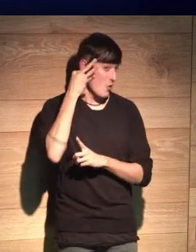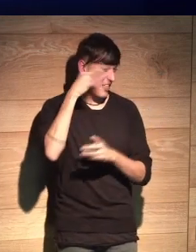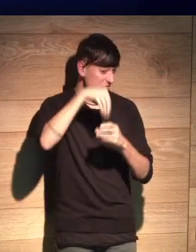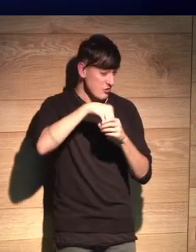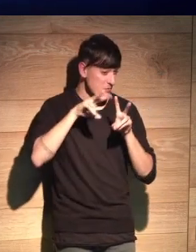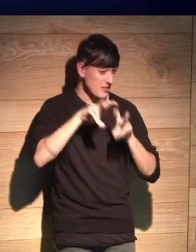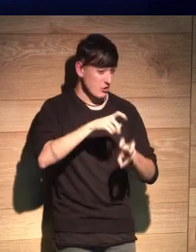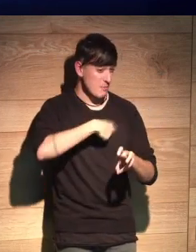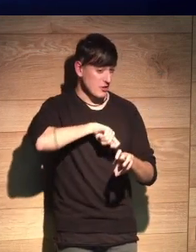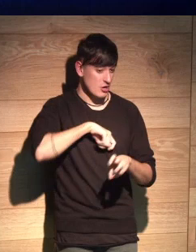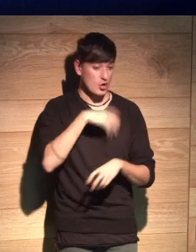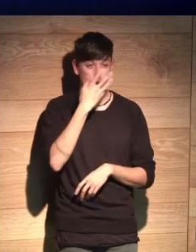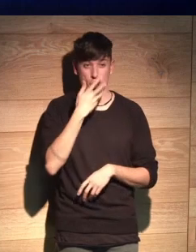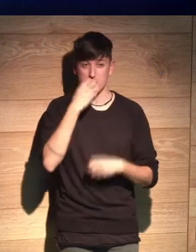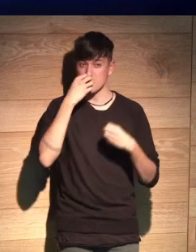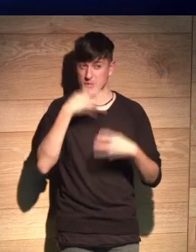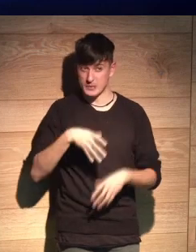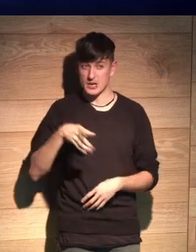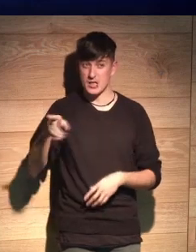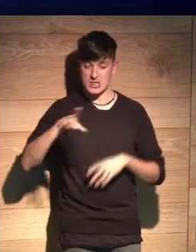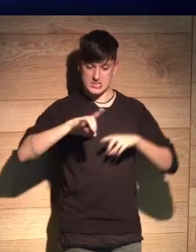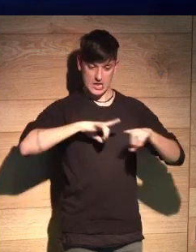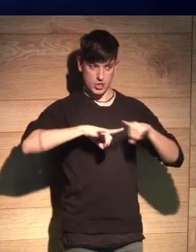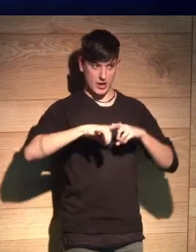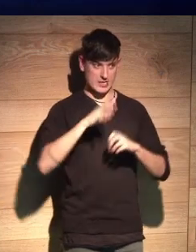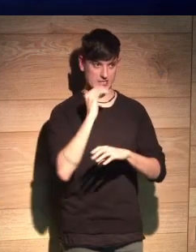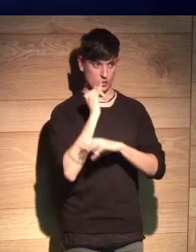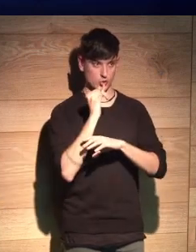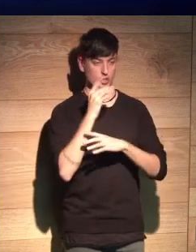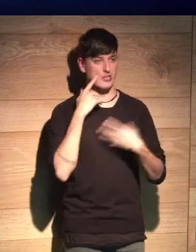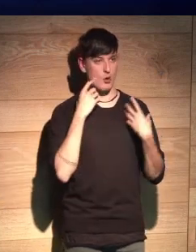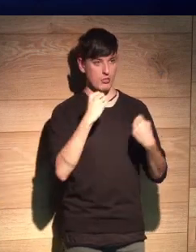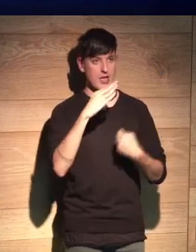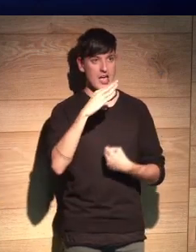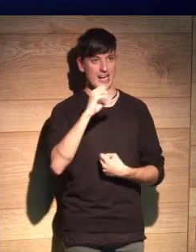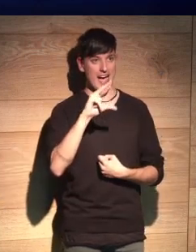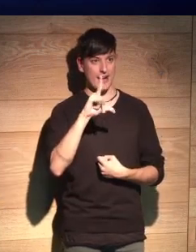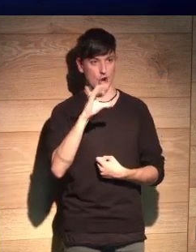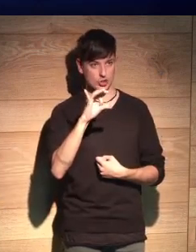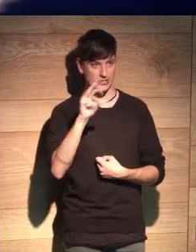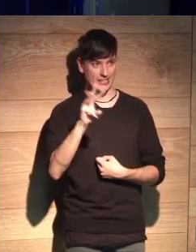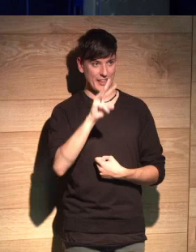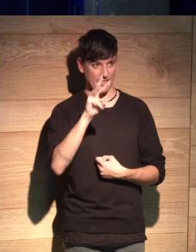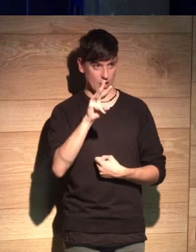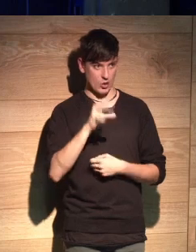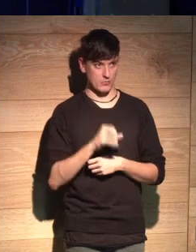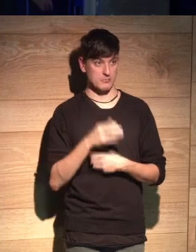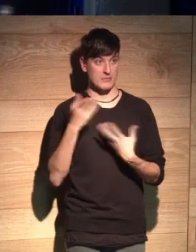women in Spanish research, because she's director of the Health Institute Carlos III. She's Raquel